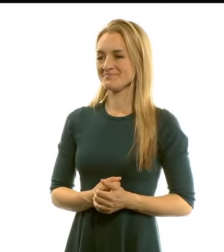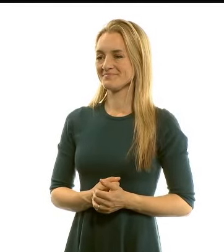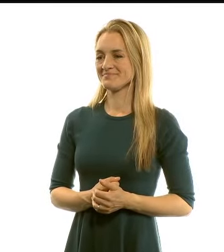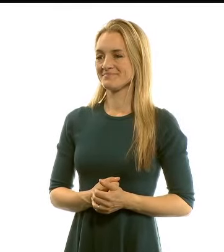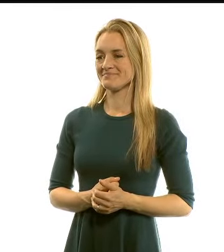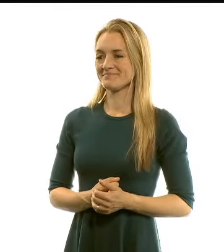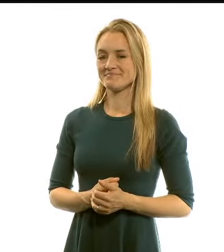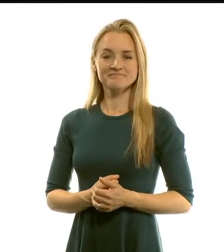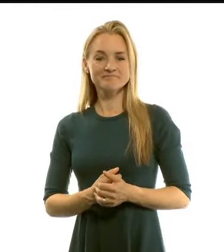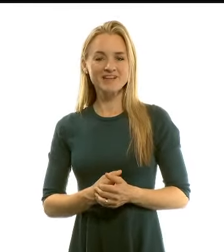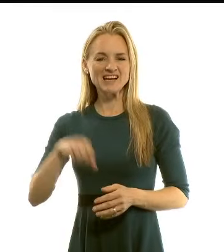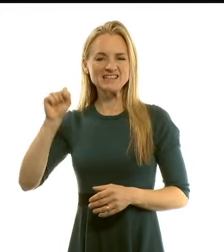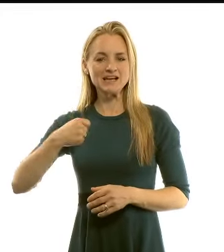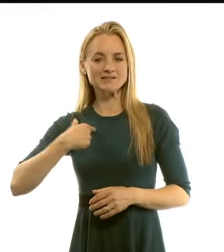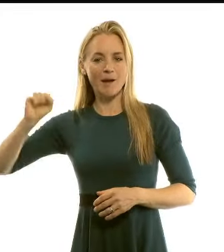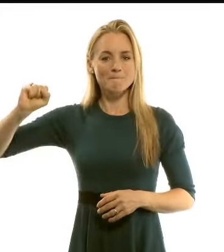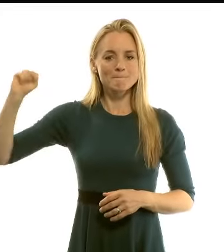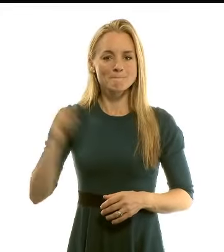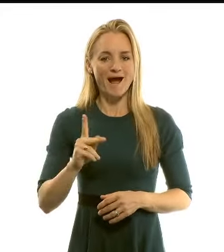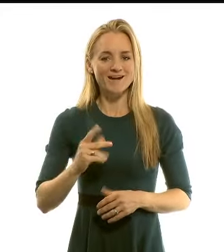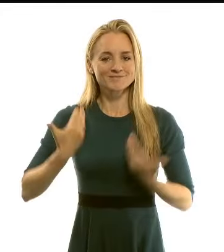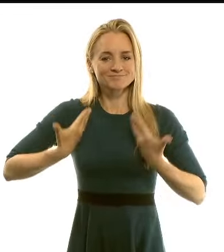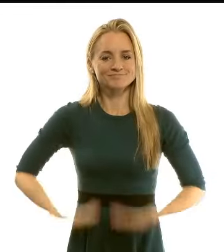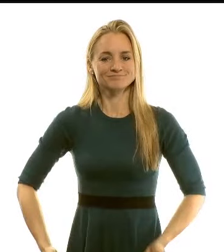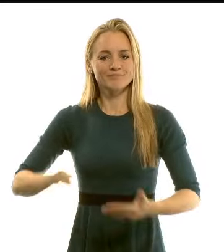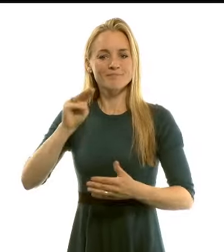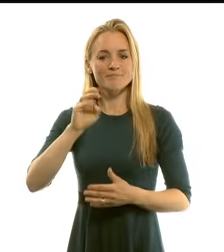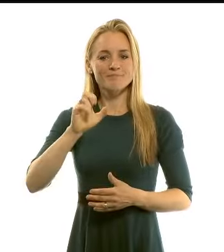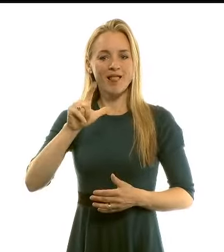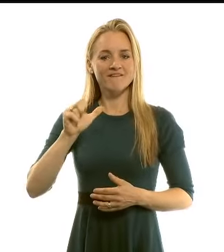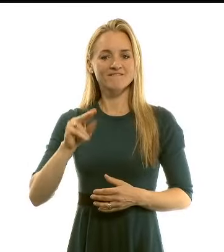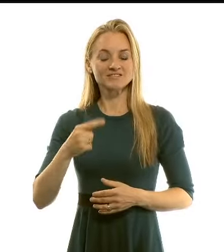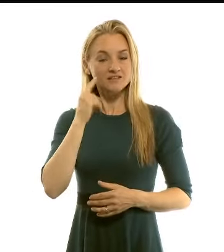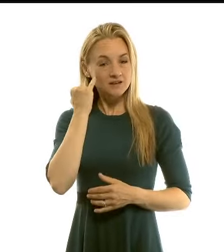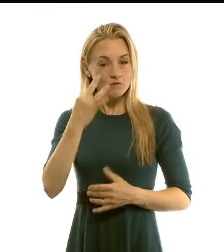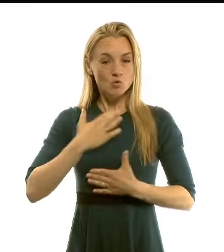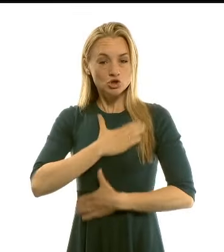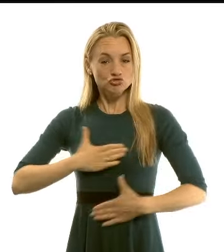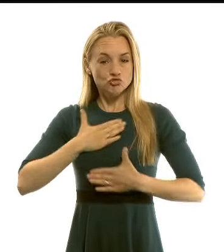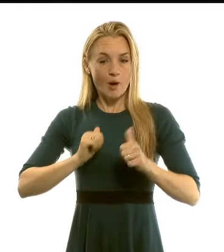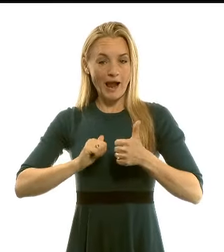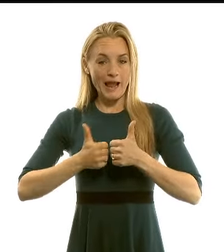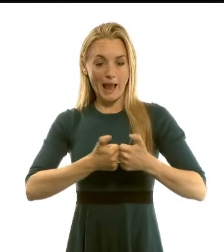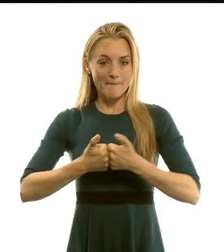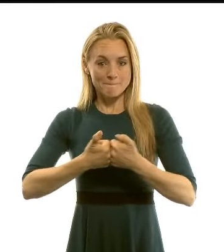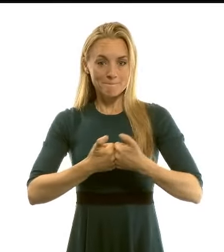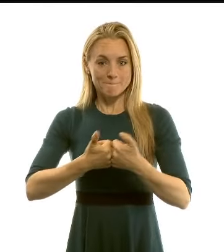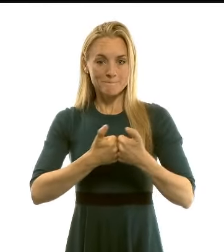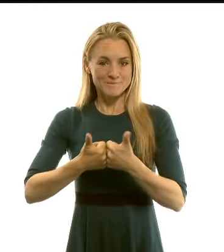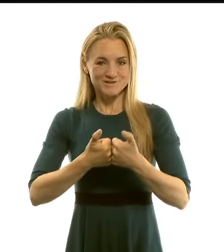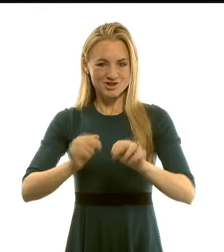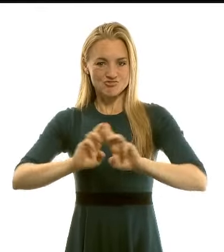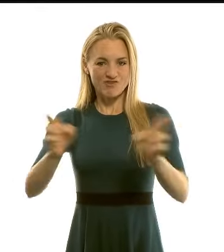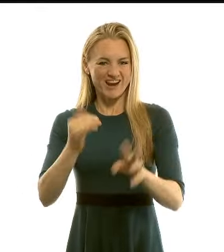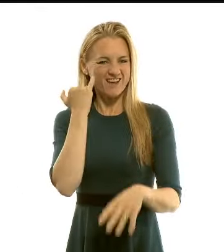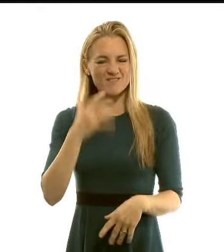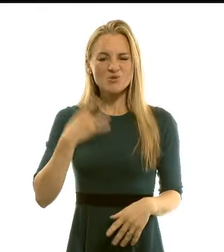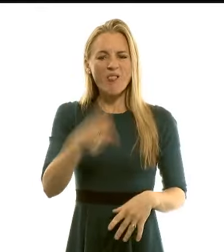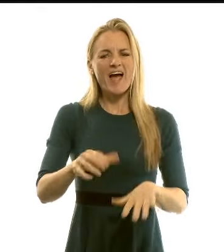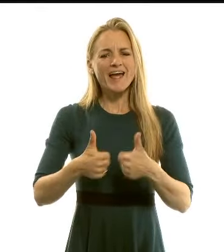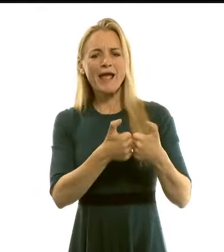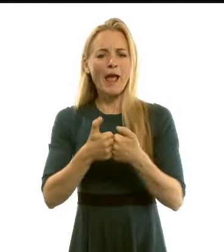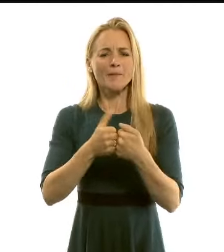Yes, I'm back, me, Melvin, and if you're a gamer, get ready for some news that will rock your world, and if you're not a gamer, come on, who are you kidding? You're just pretending to